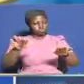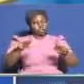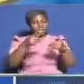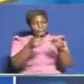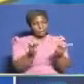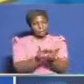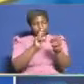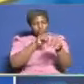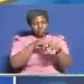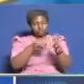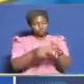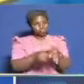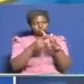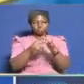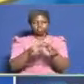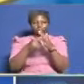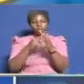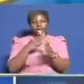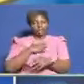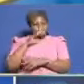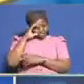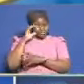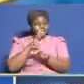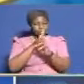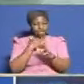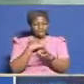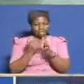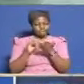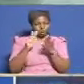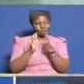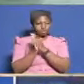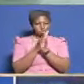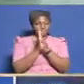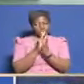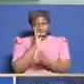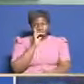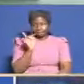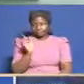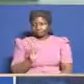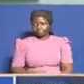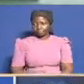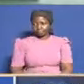maintenance. Our coast reporter Anne Burrow has more details.